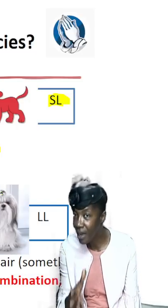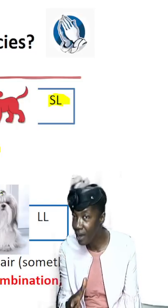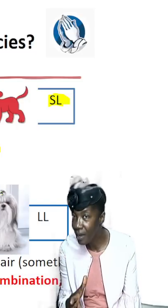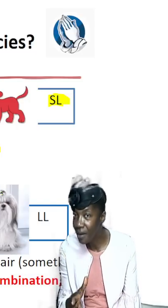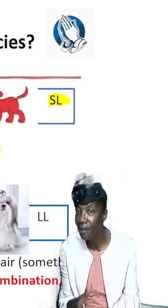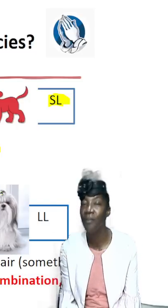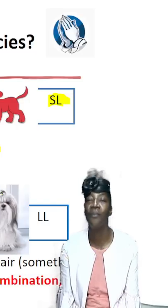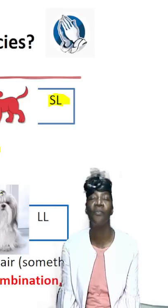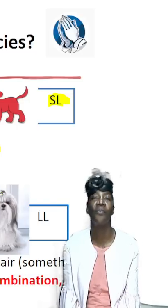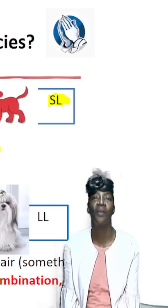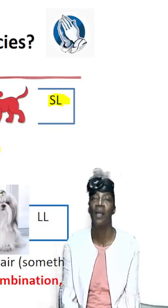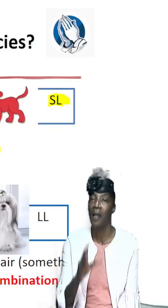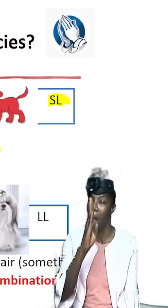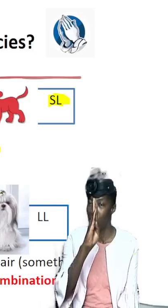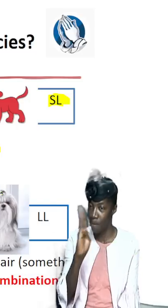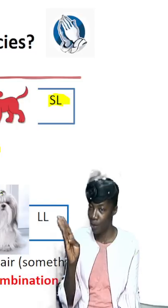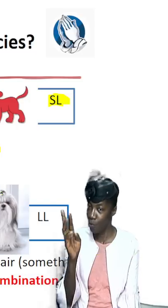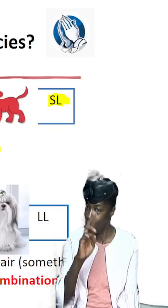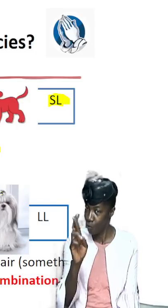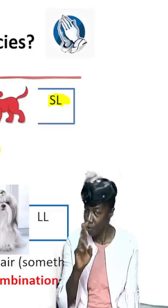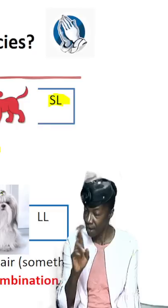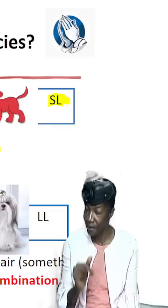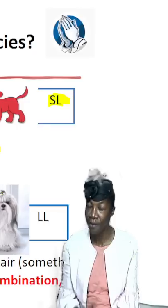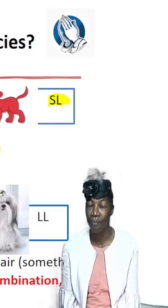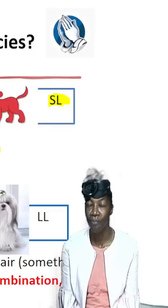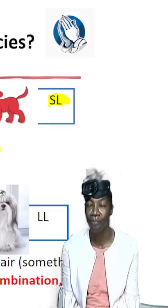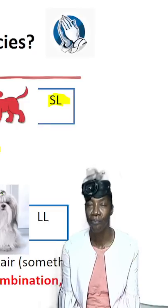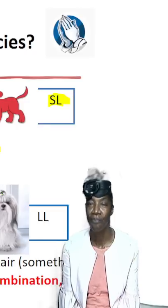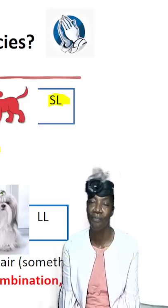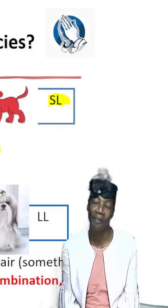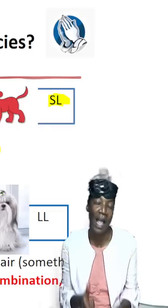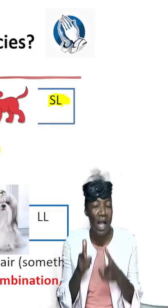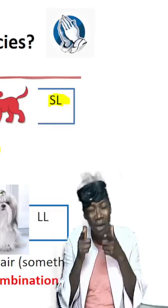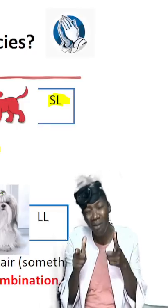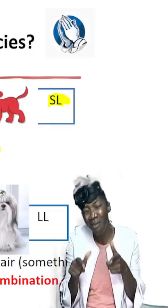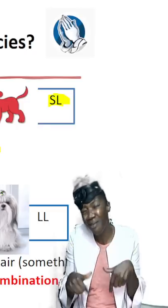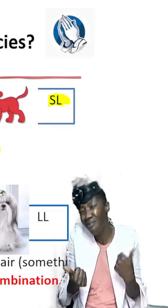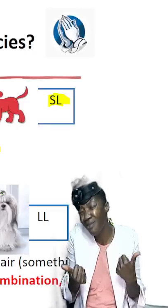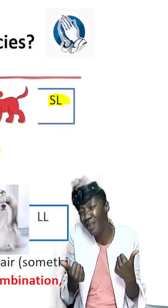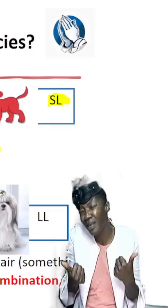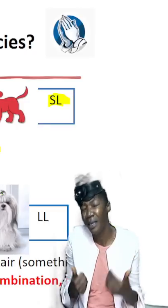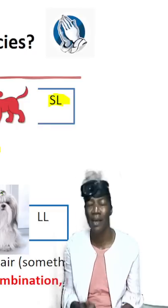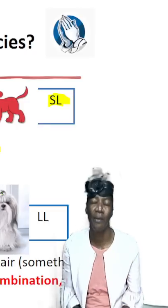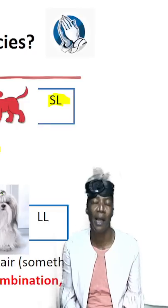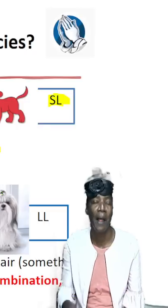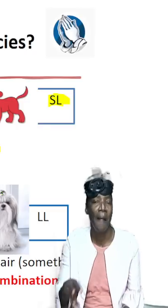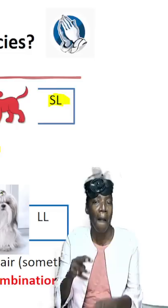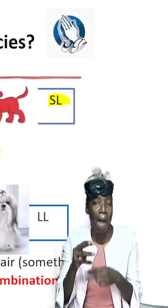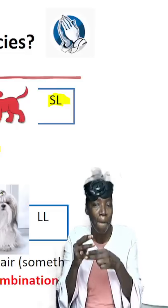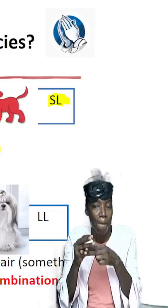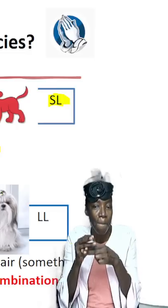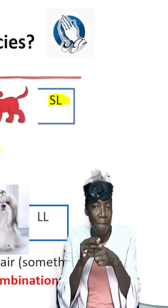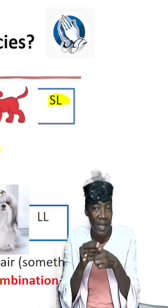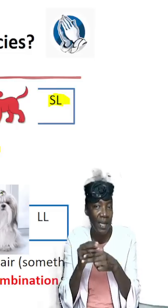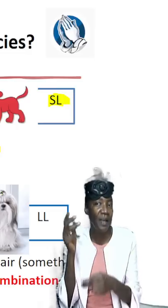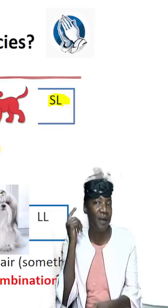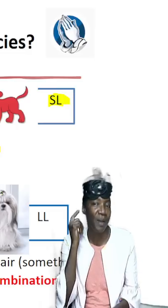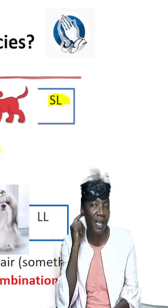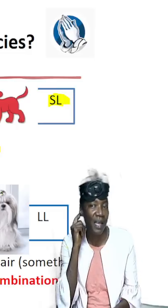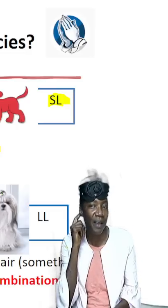the red dog, they just look average, normal, medium here. The S